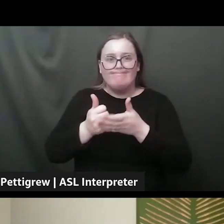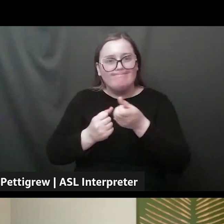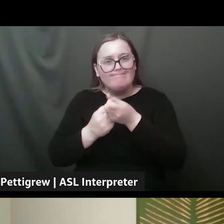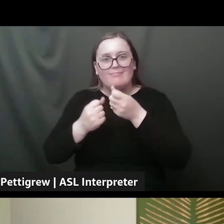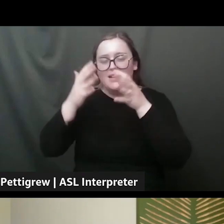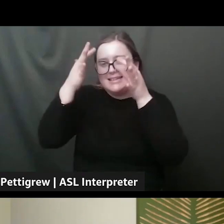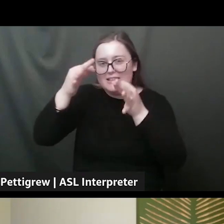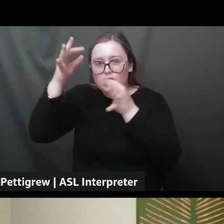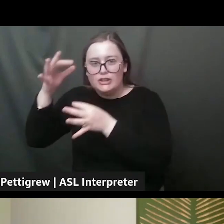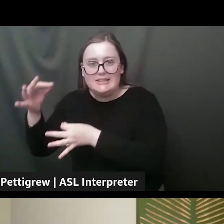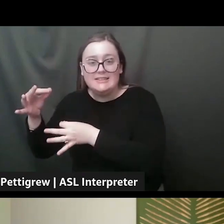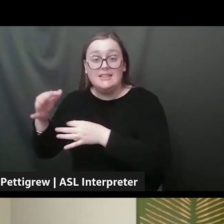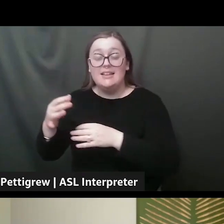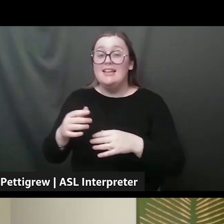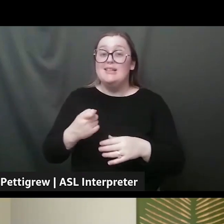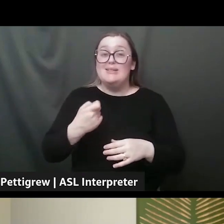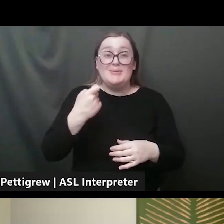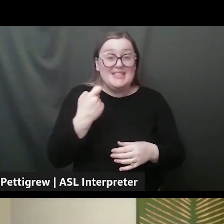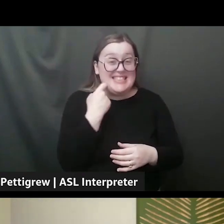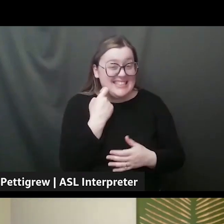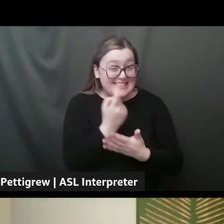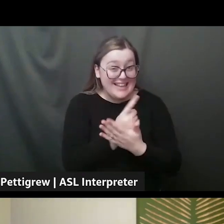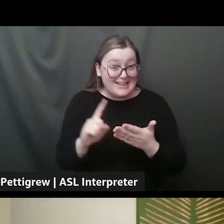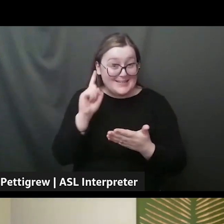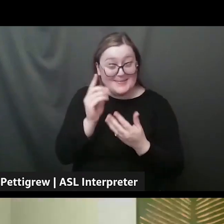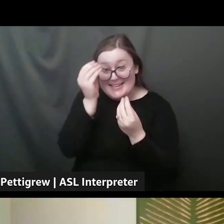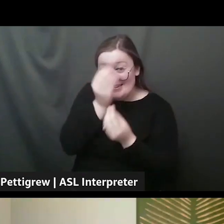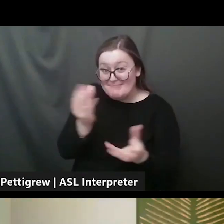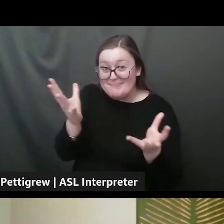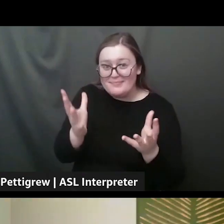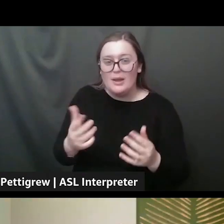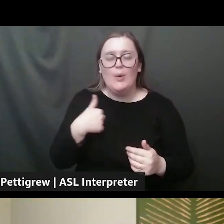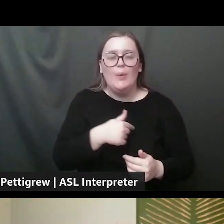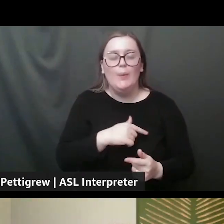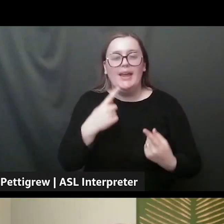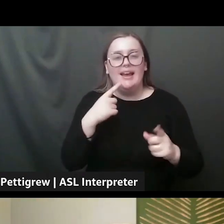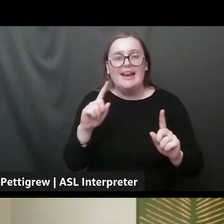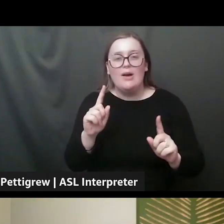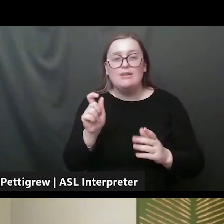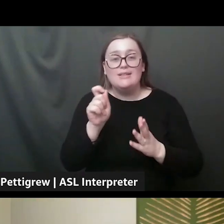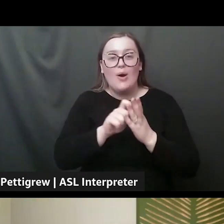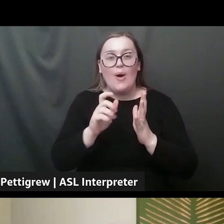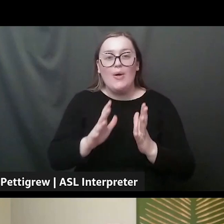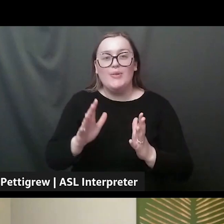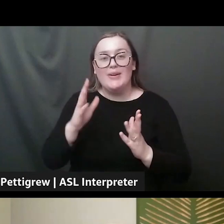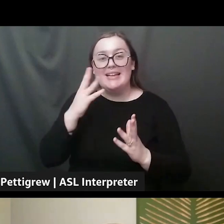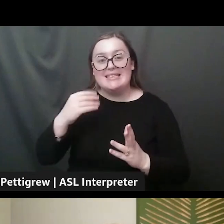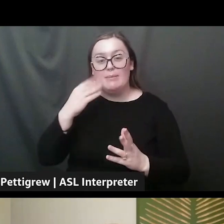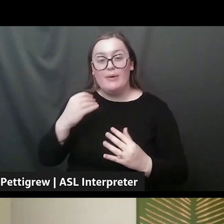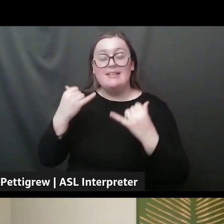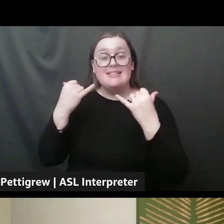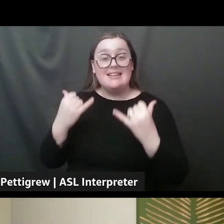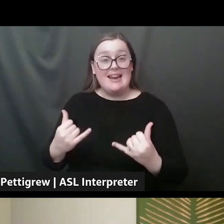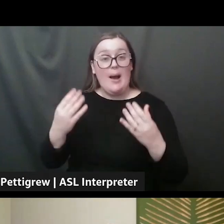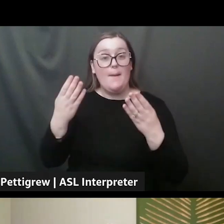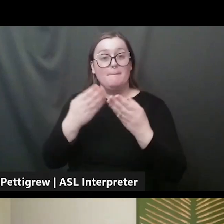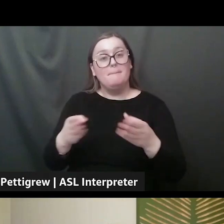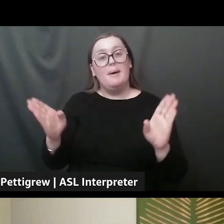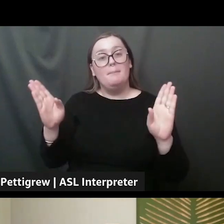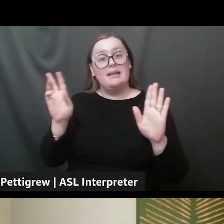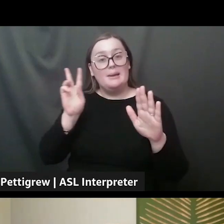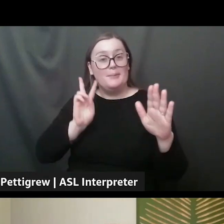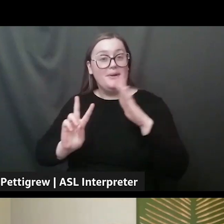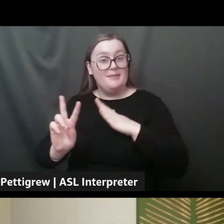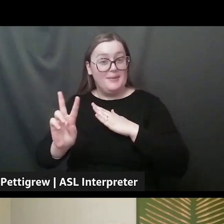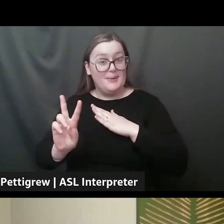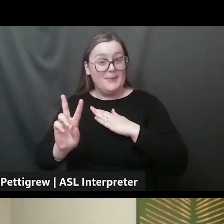the news. Just last week, we announced that the authoring experience is now public preview, and